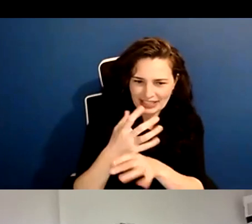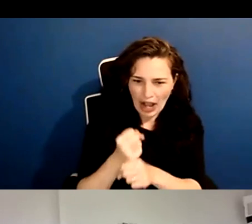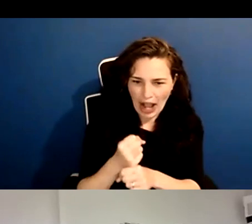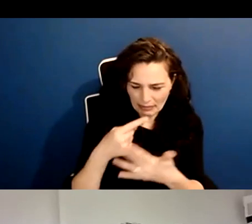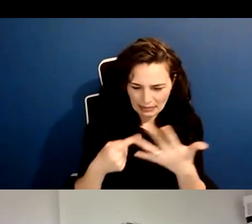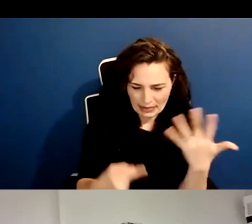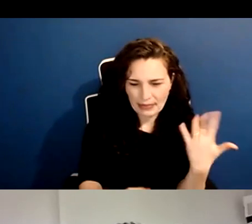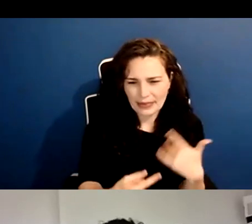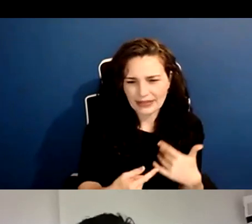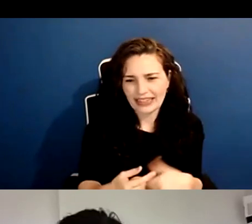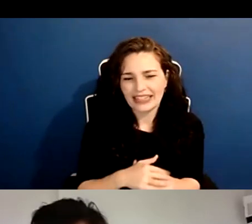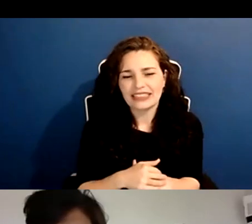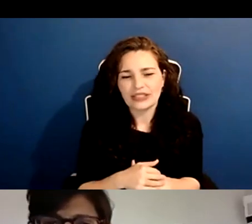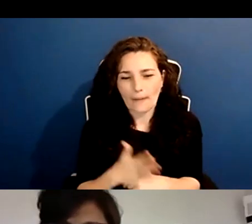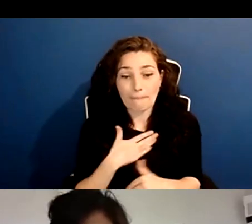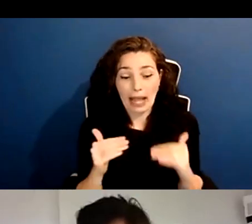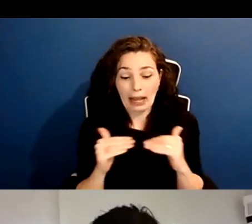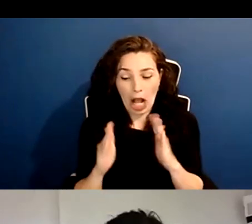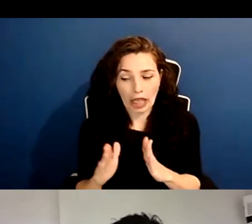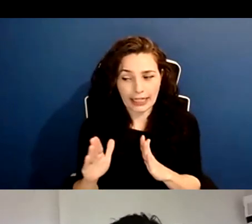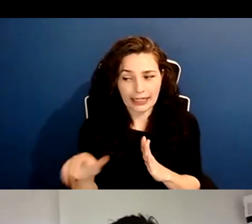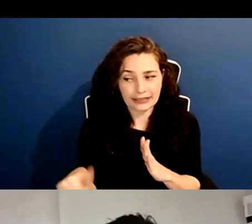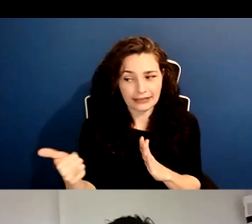my colleagues on the other end